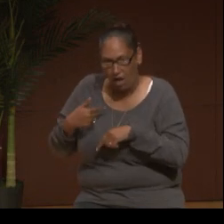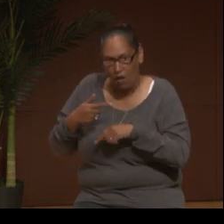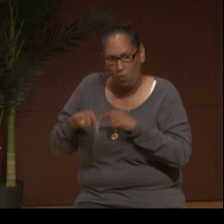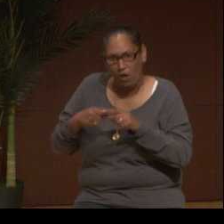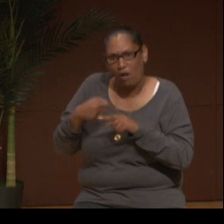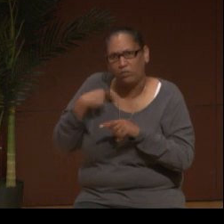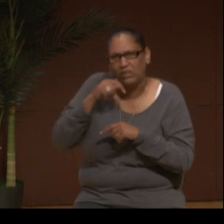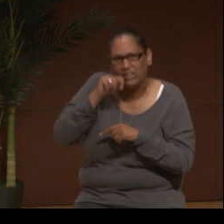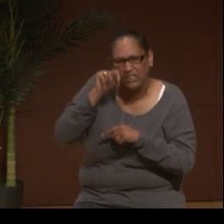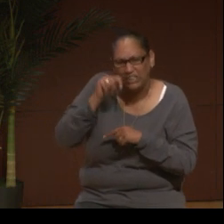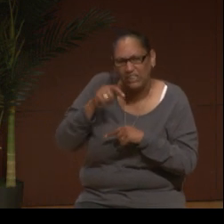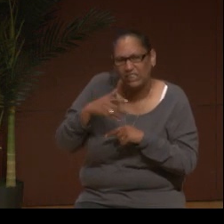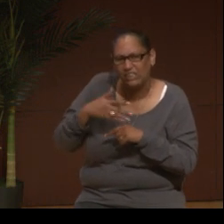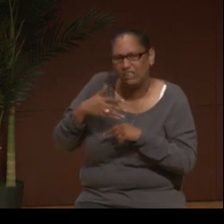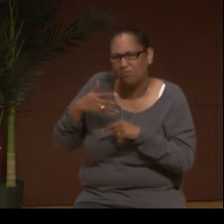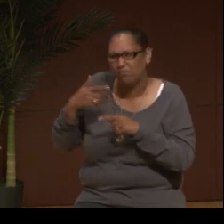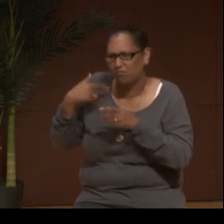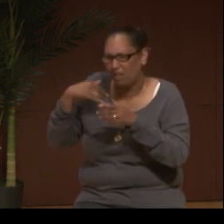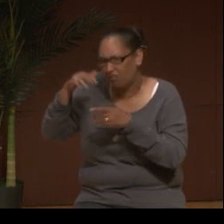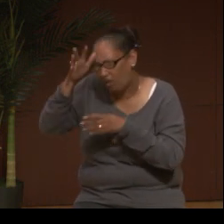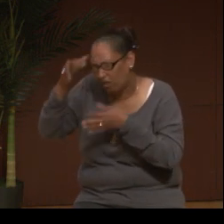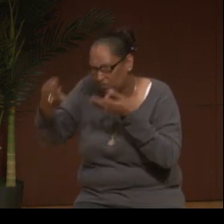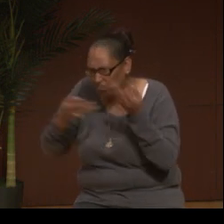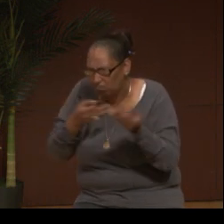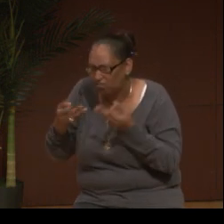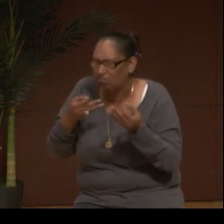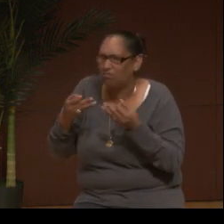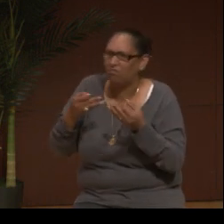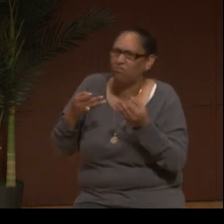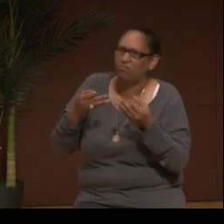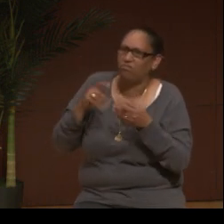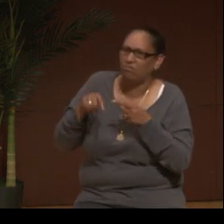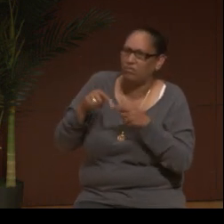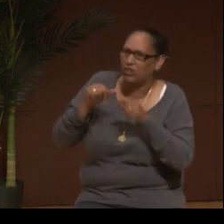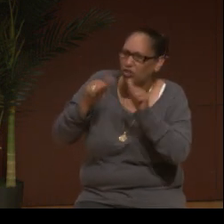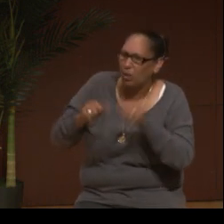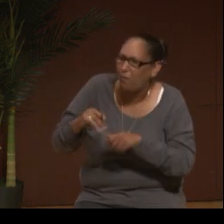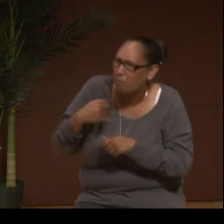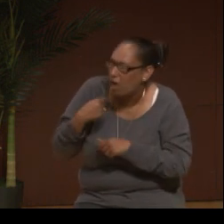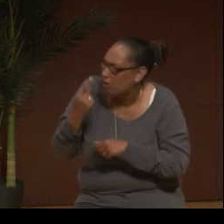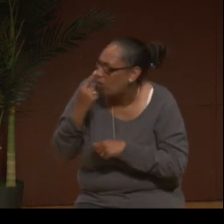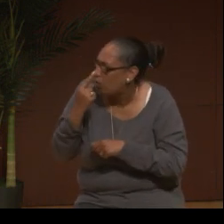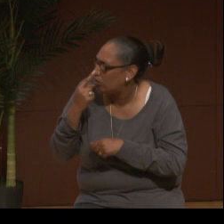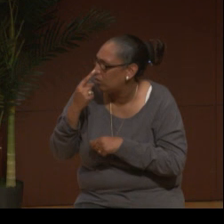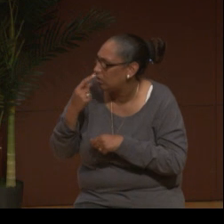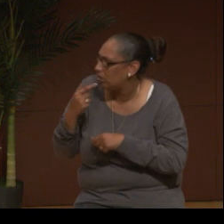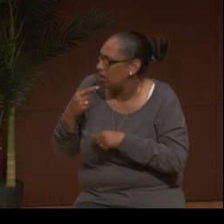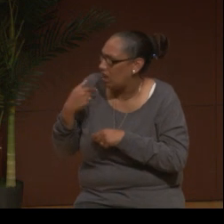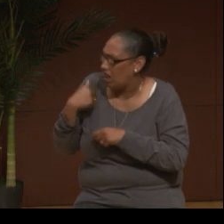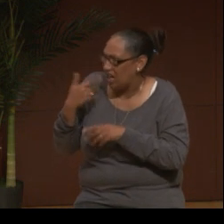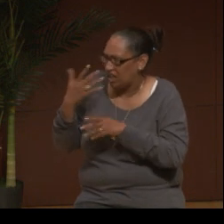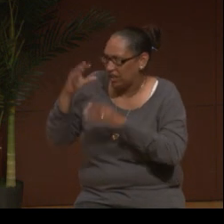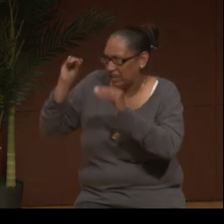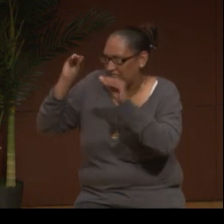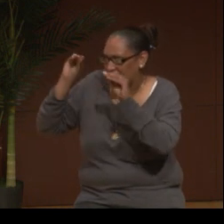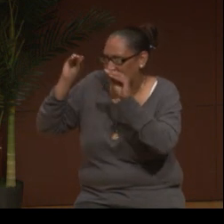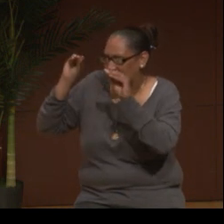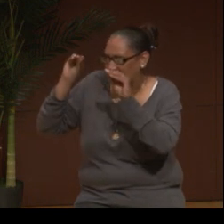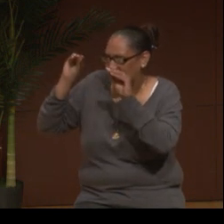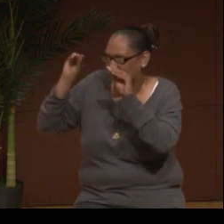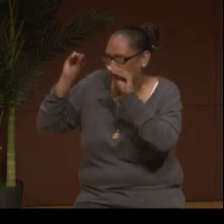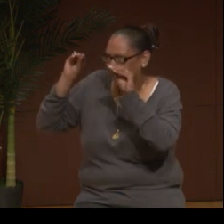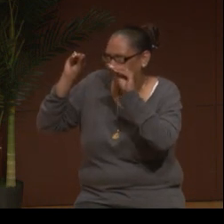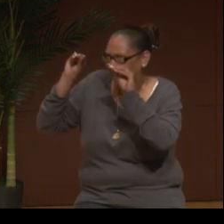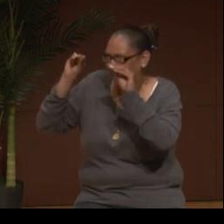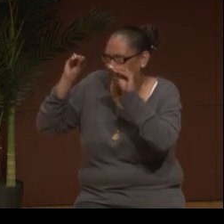sought to explain the shape of my nose by telling me we have Arawak ancestry. I didn't repeat it because school had already taught us that all Arawaks were wiped